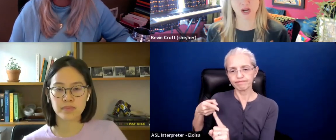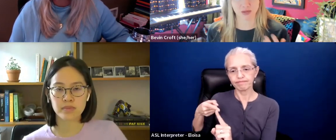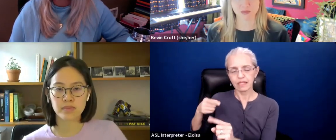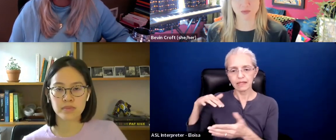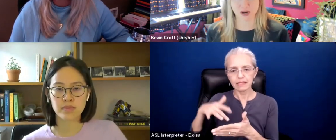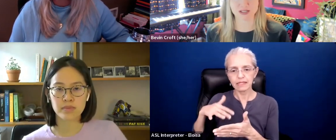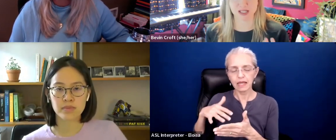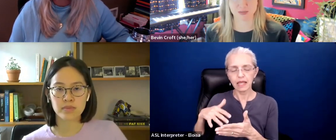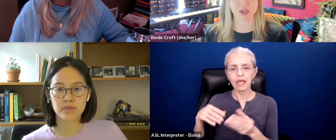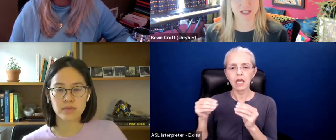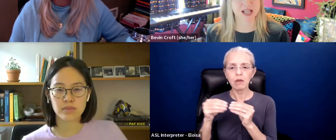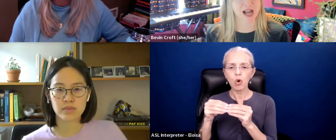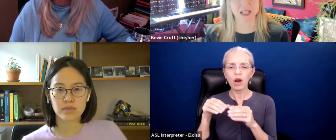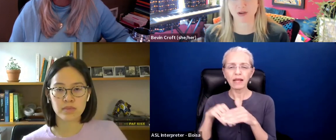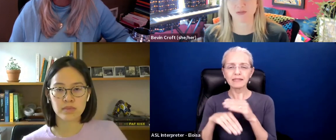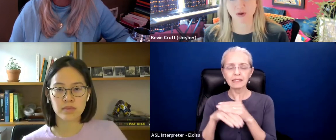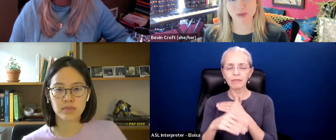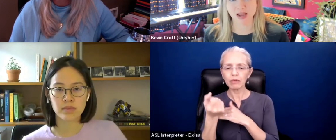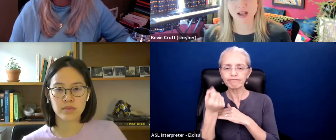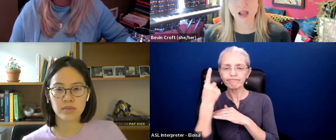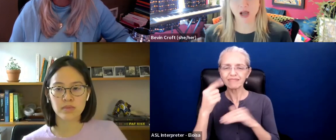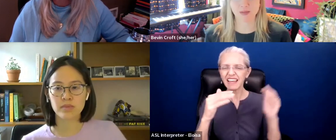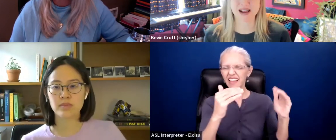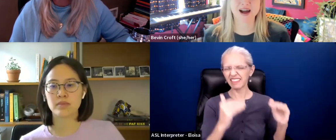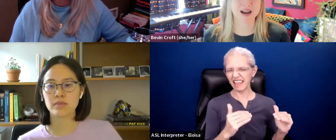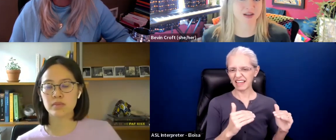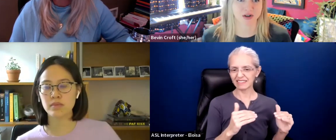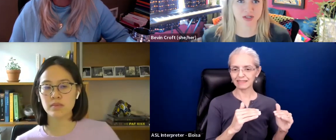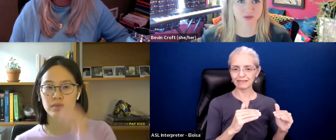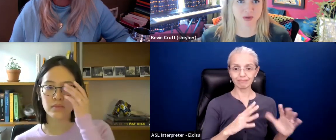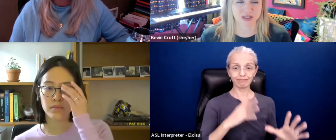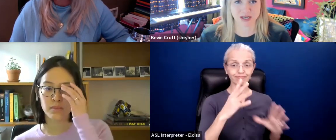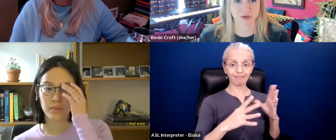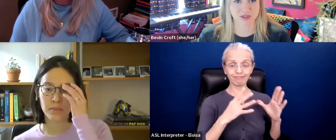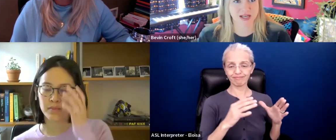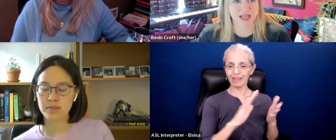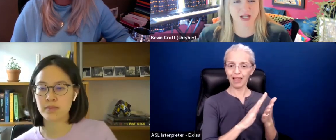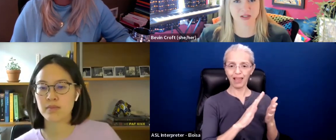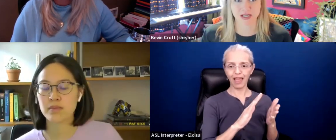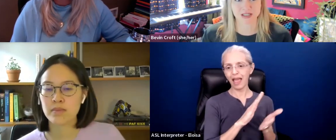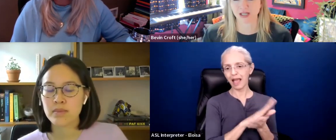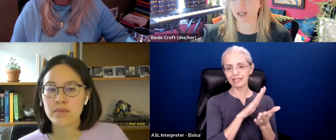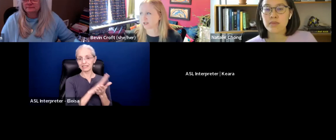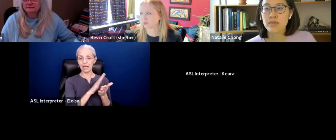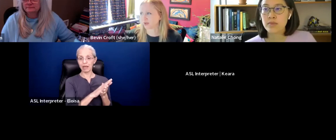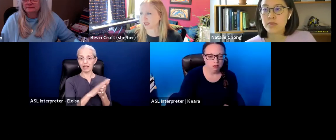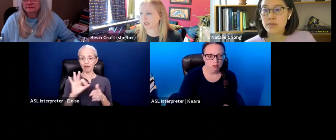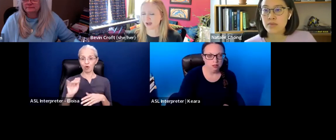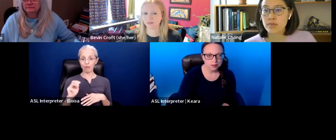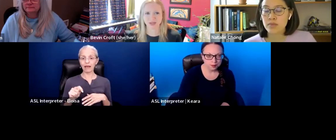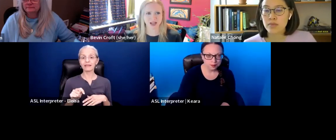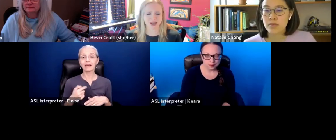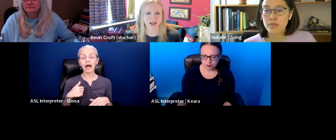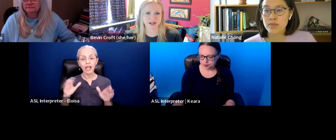you know, kind of a more accessible, less academic format. And I highly encourage everyone to download that and take a look. It's a really